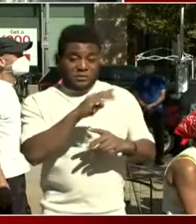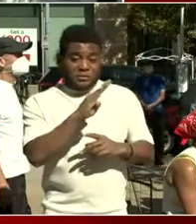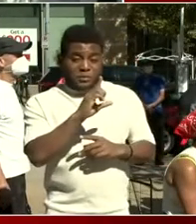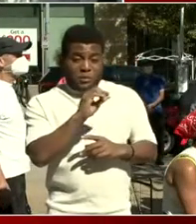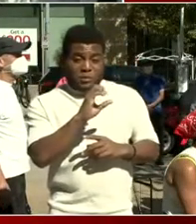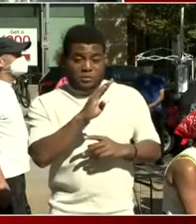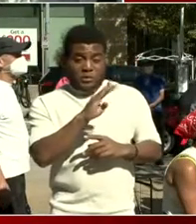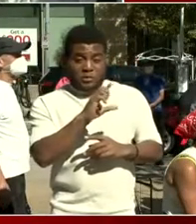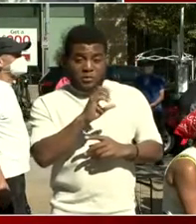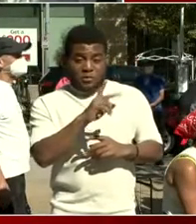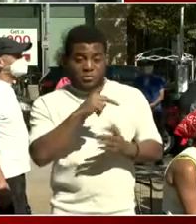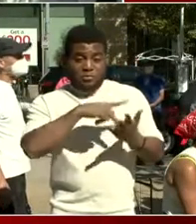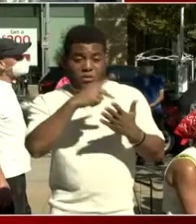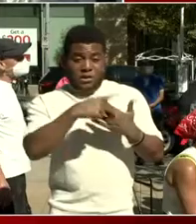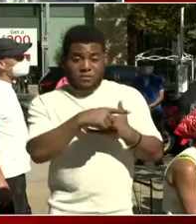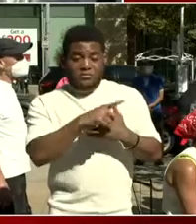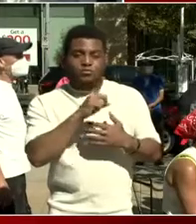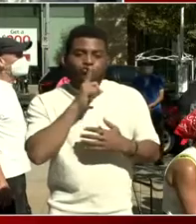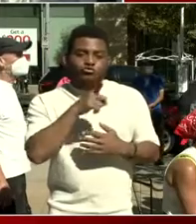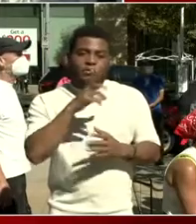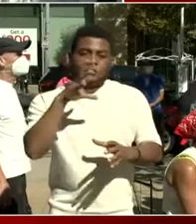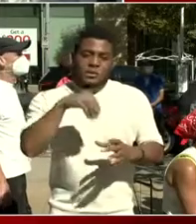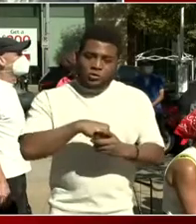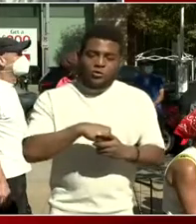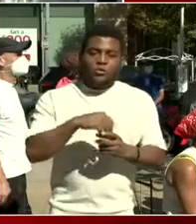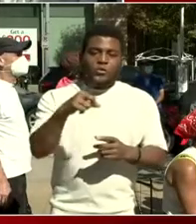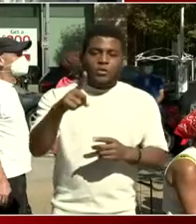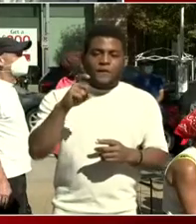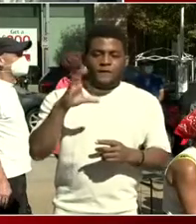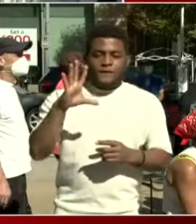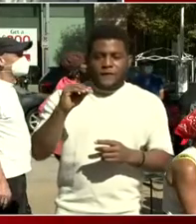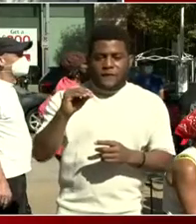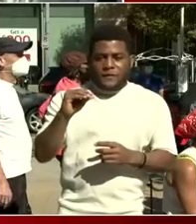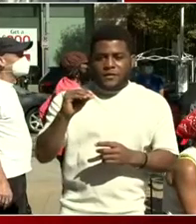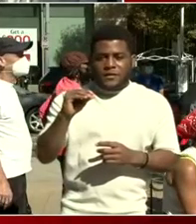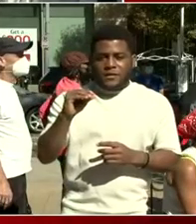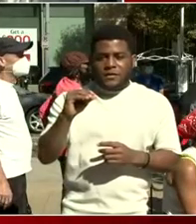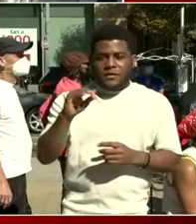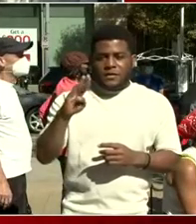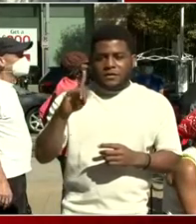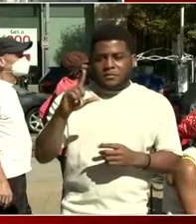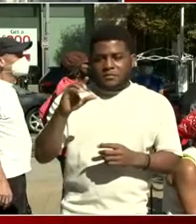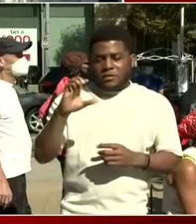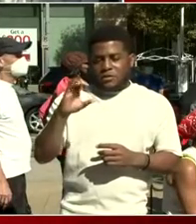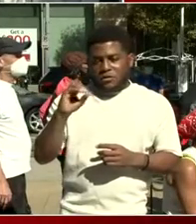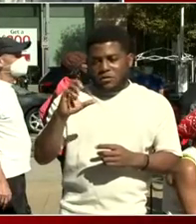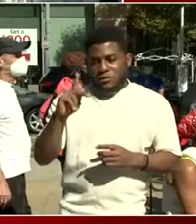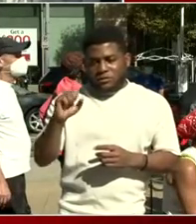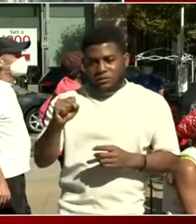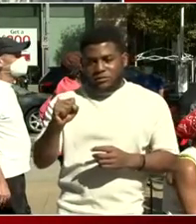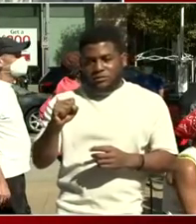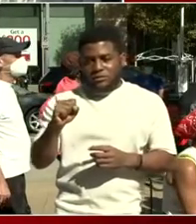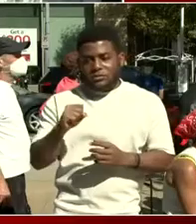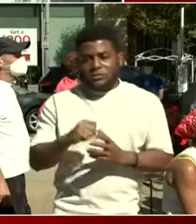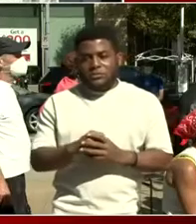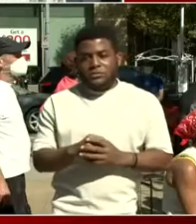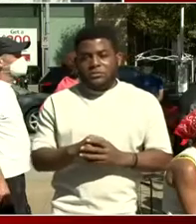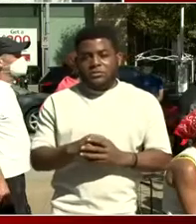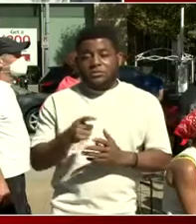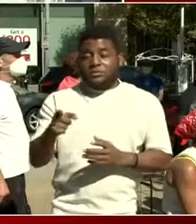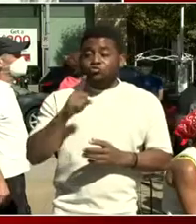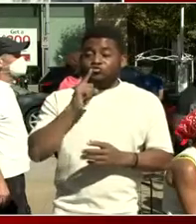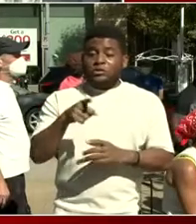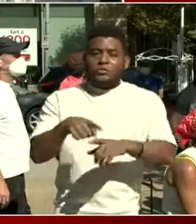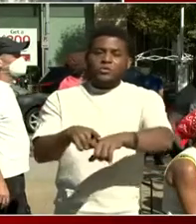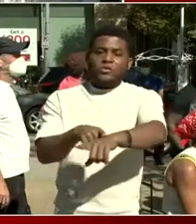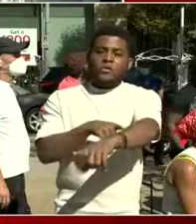150 blocks when it's fully built out, and these are long-term strategies. These aren't short-term strategies, and